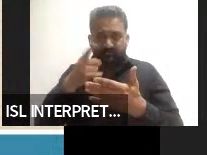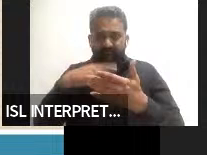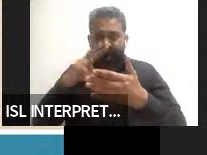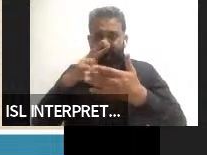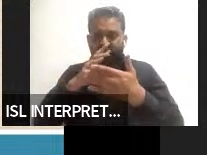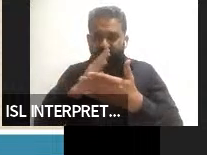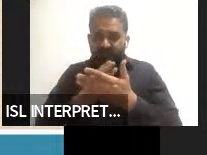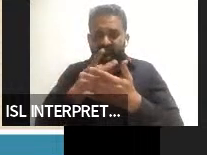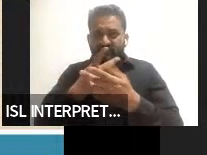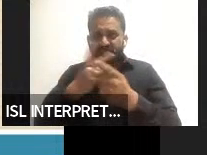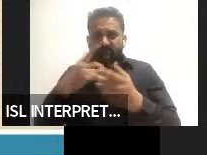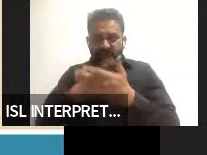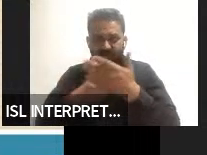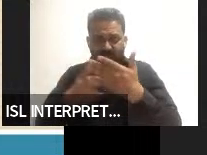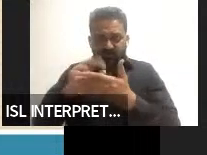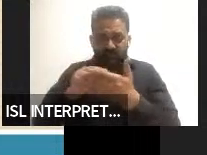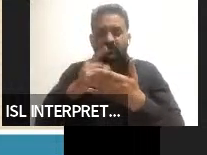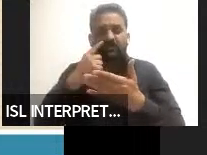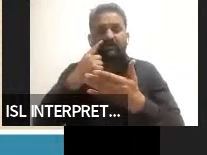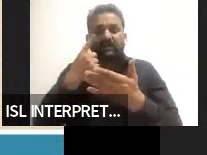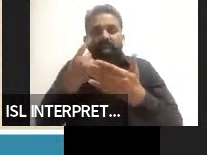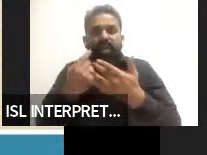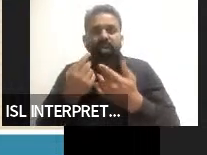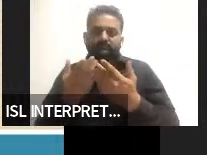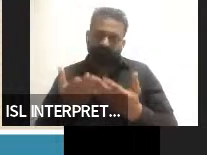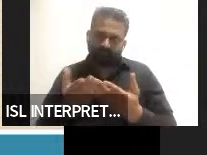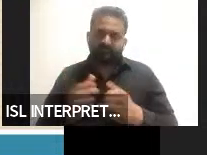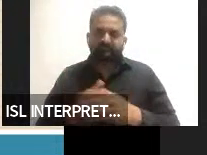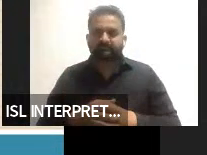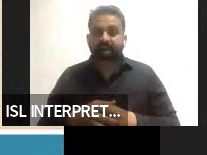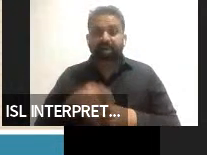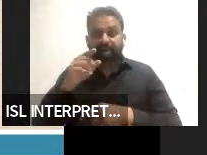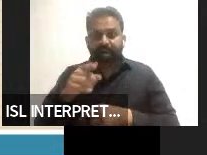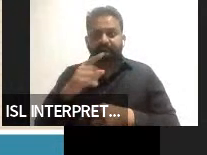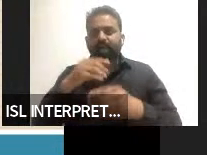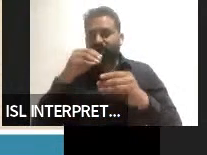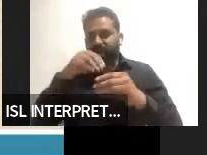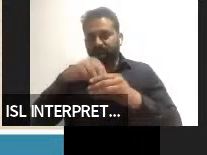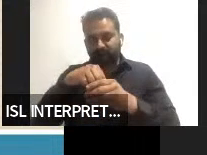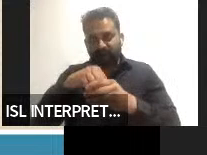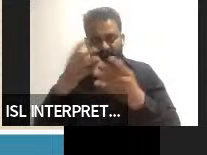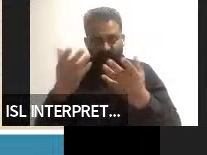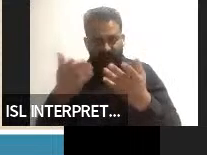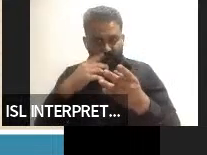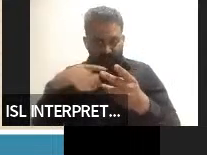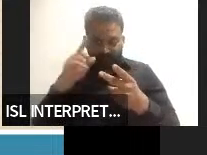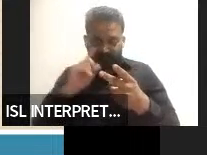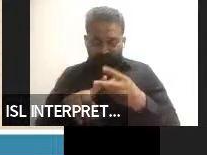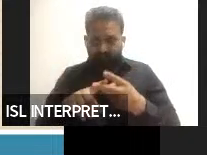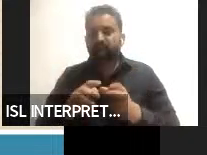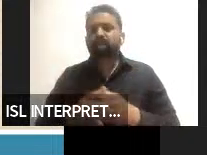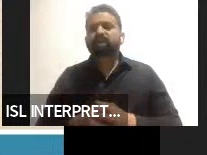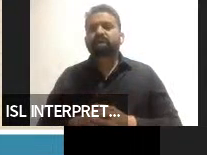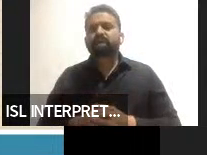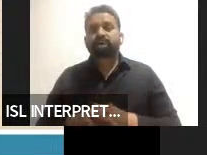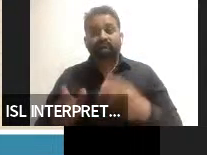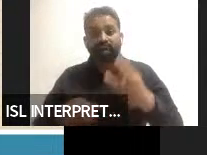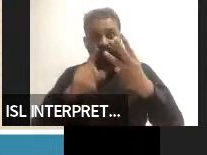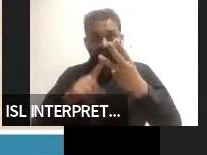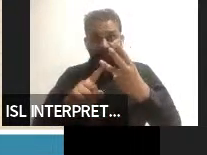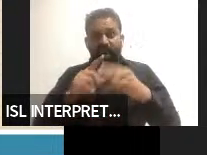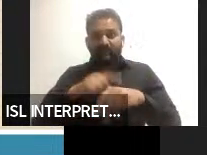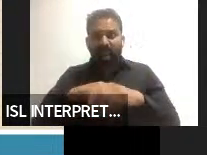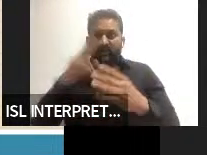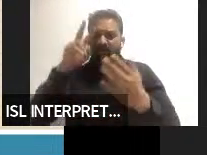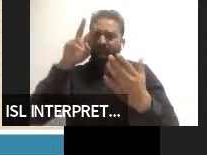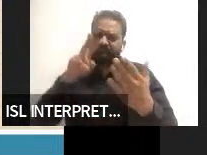facts incorrectly? Check that. This is content part, which you should look at that. Third time, when you